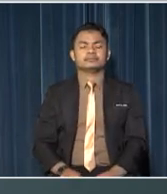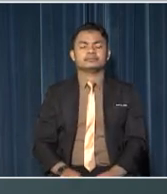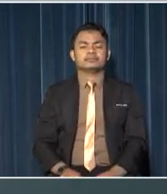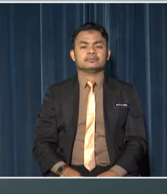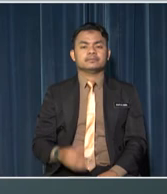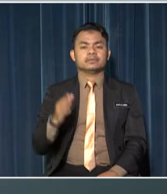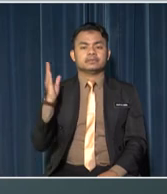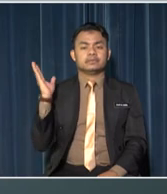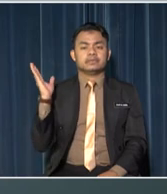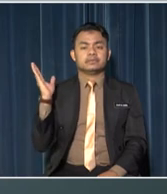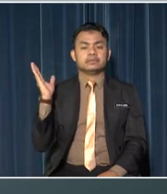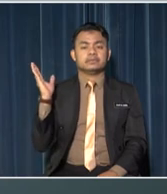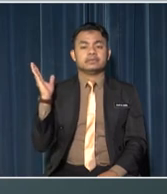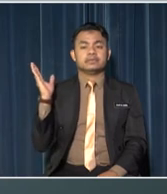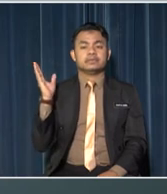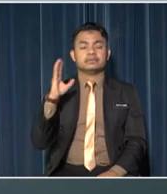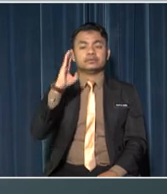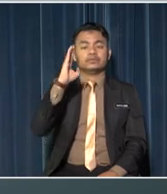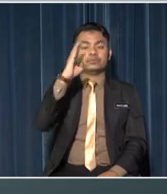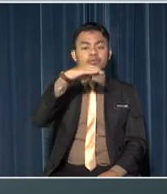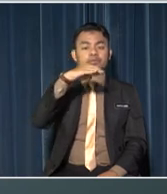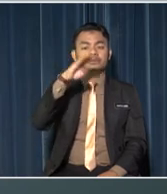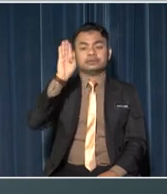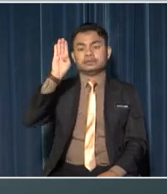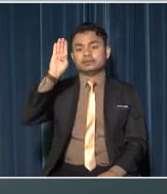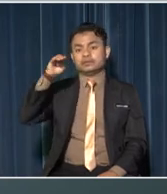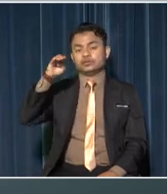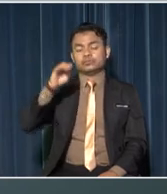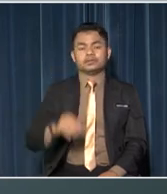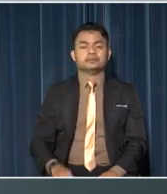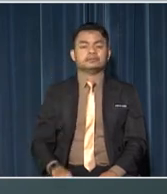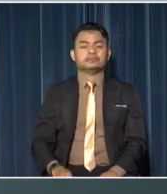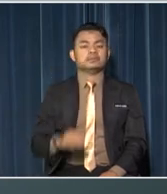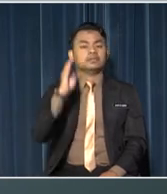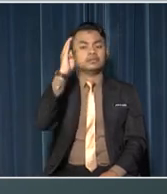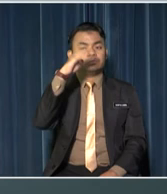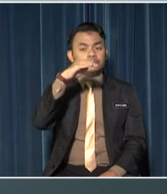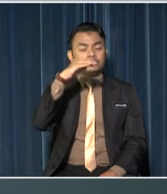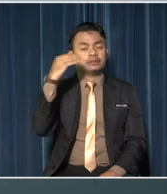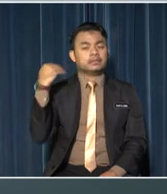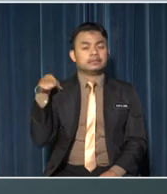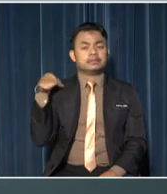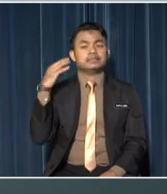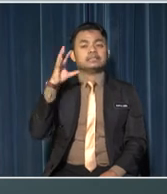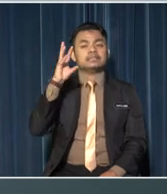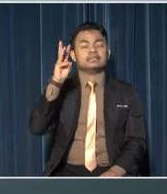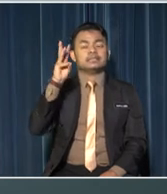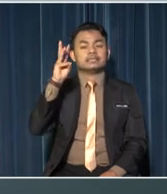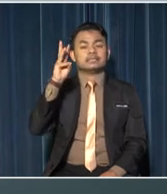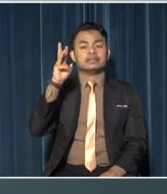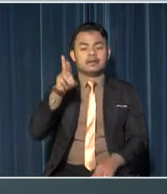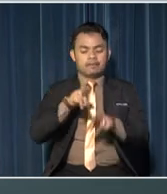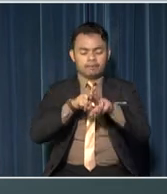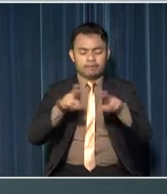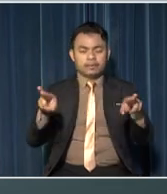This is a cuboid. A cuboid has also 6 flat